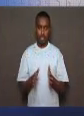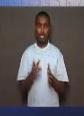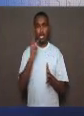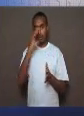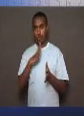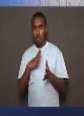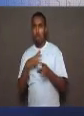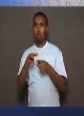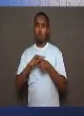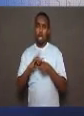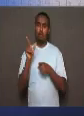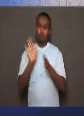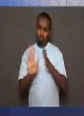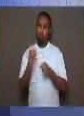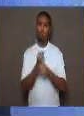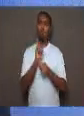someone within their job.